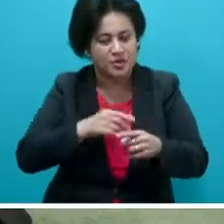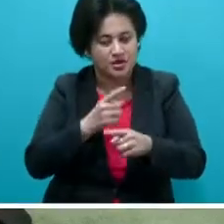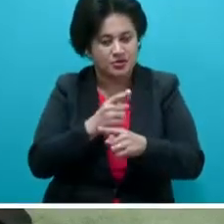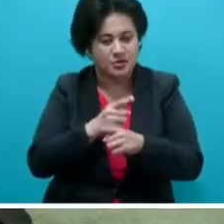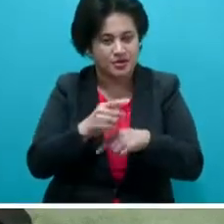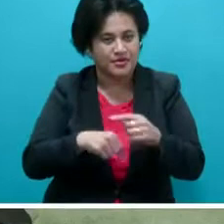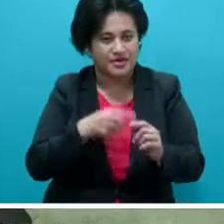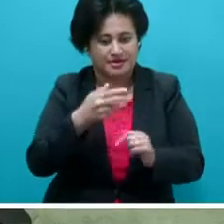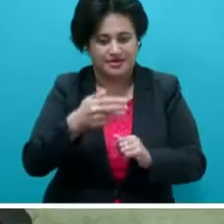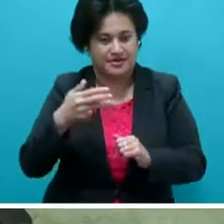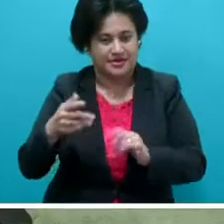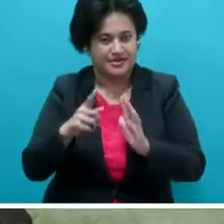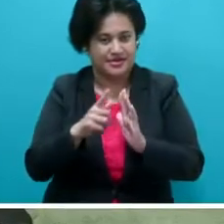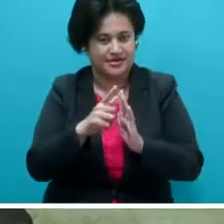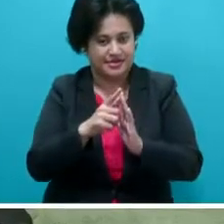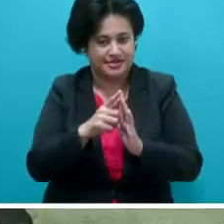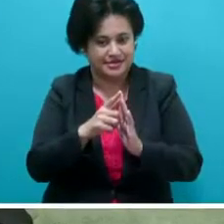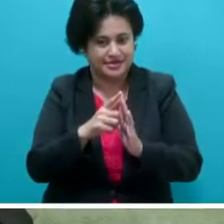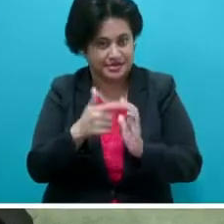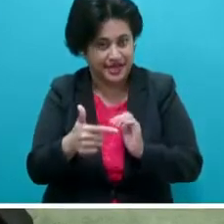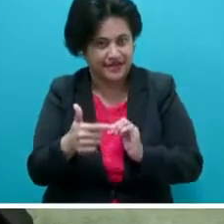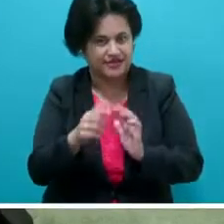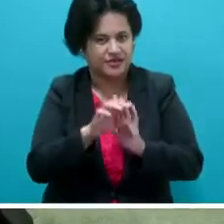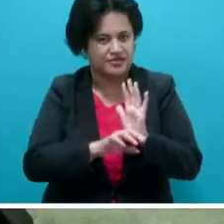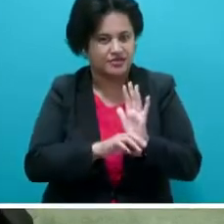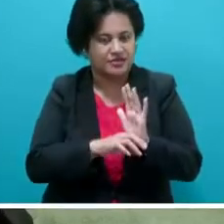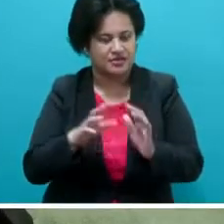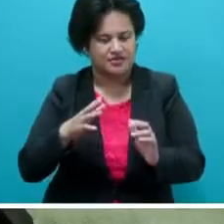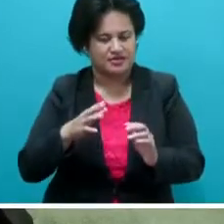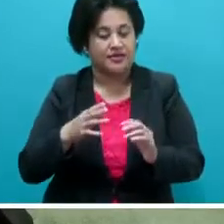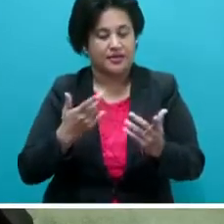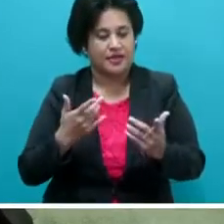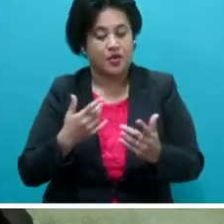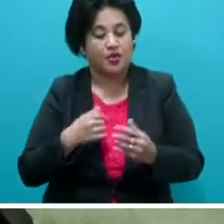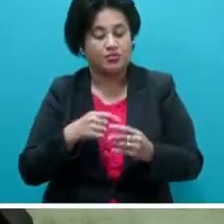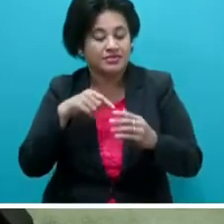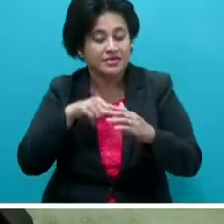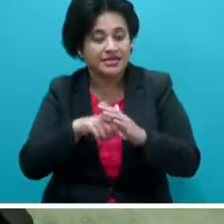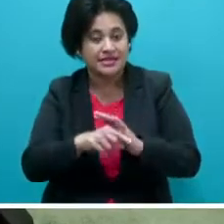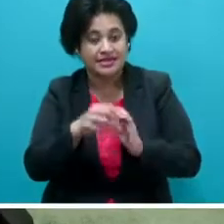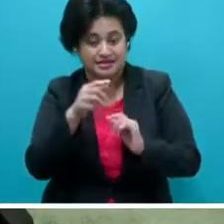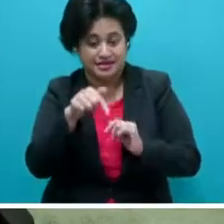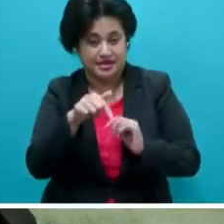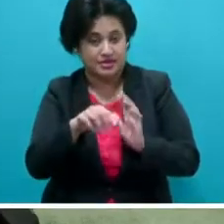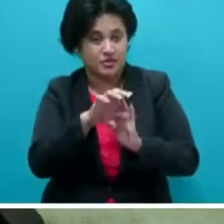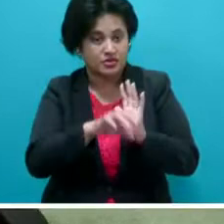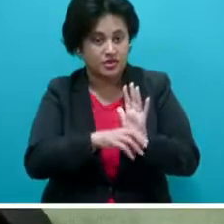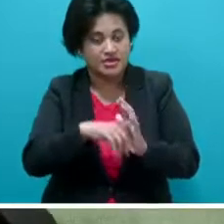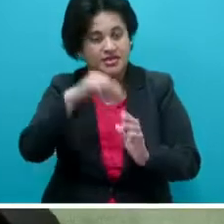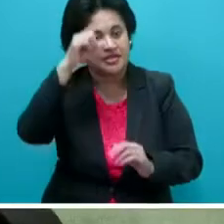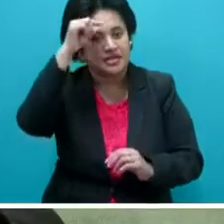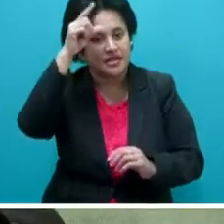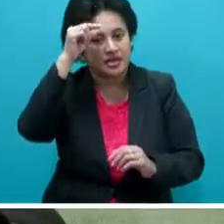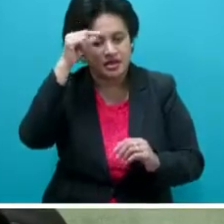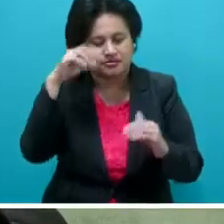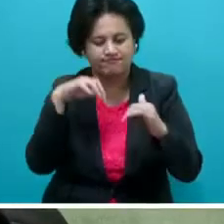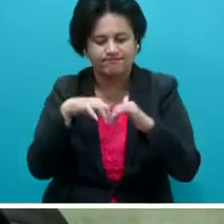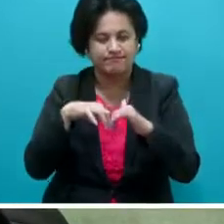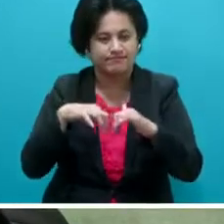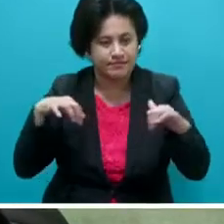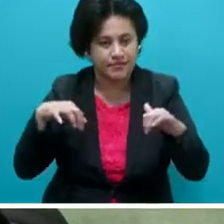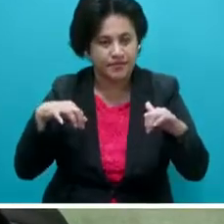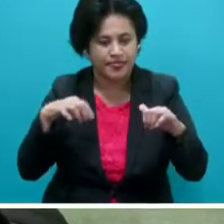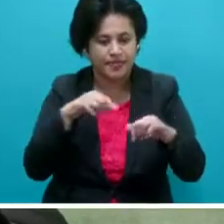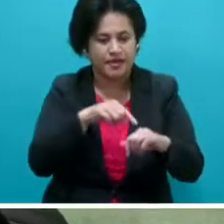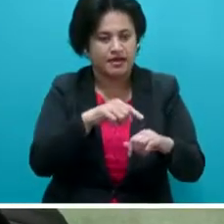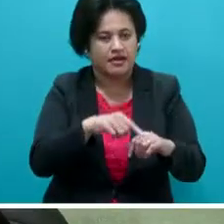from a legal perspective. In the 1997 Constitution, the Itoke, we were divided along Itoke, Indo-Fijians,